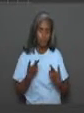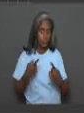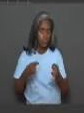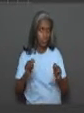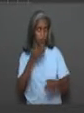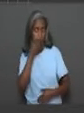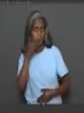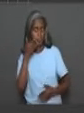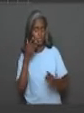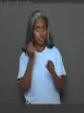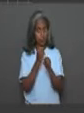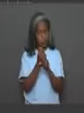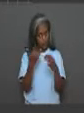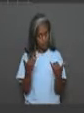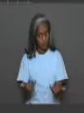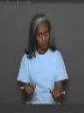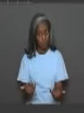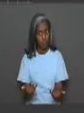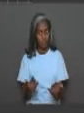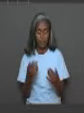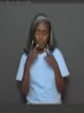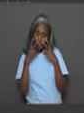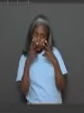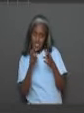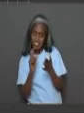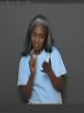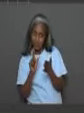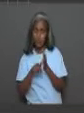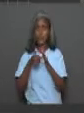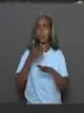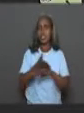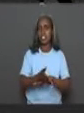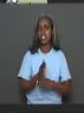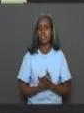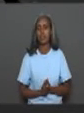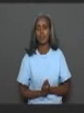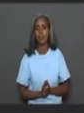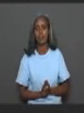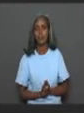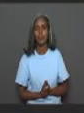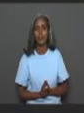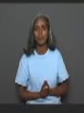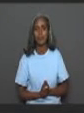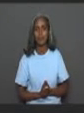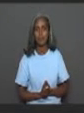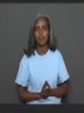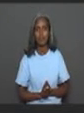your best to do this now, and I'll see you in a few minutes.